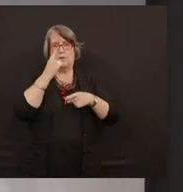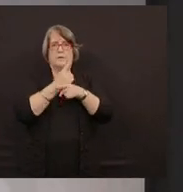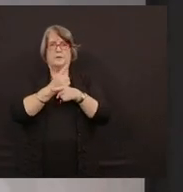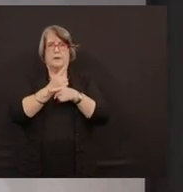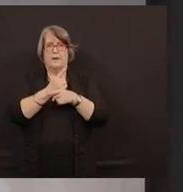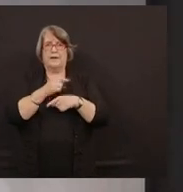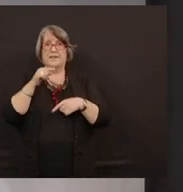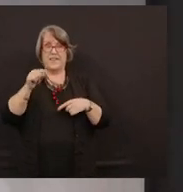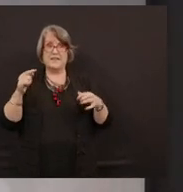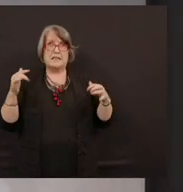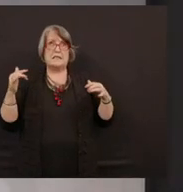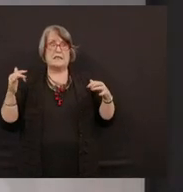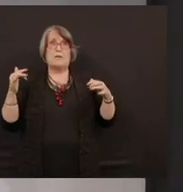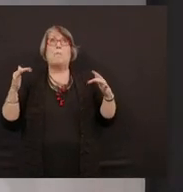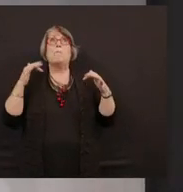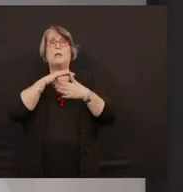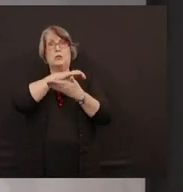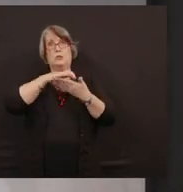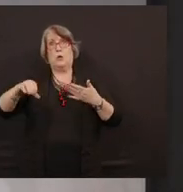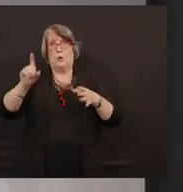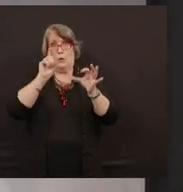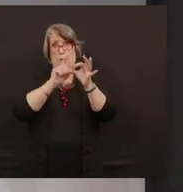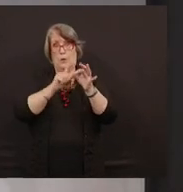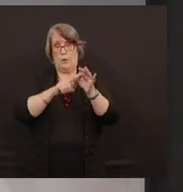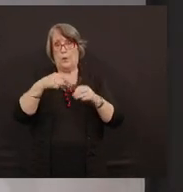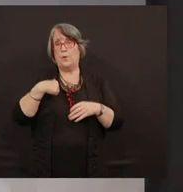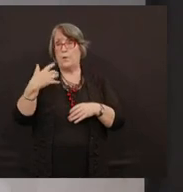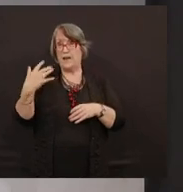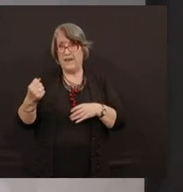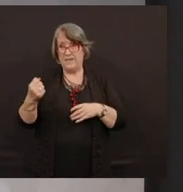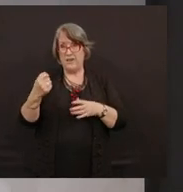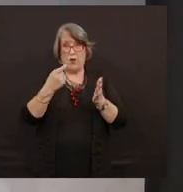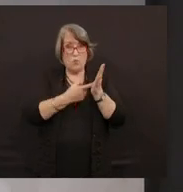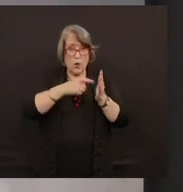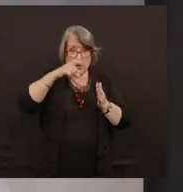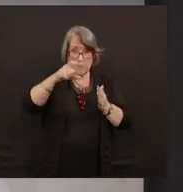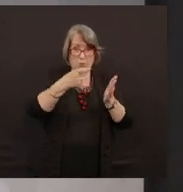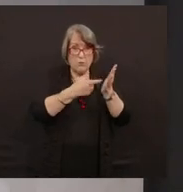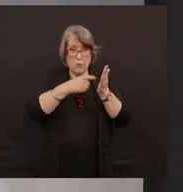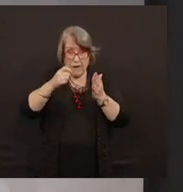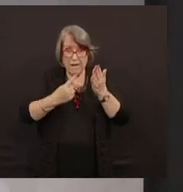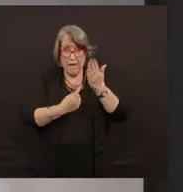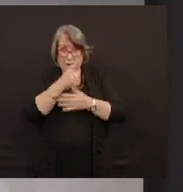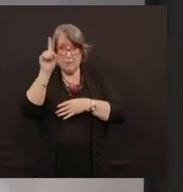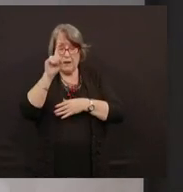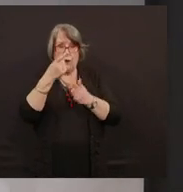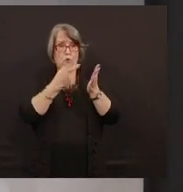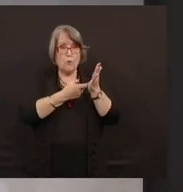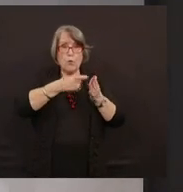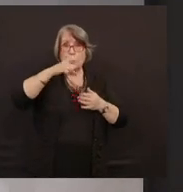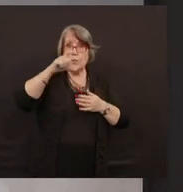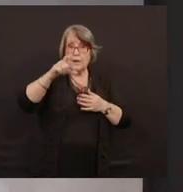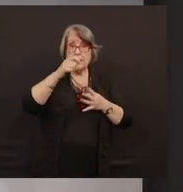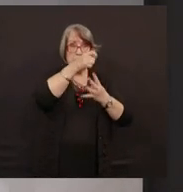the $100 million question. So we have several Royal Commissions happening at the minute. We've got the Royal Commission